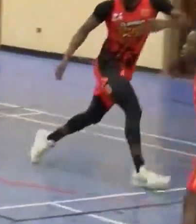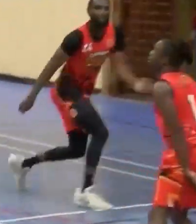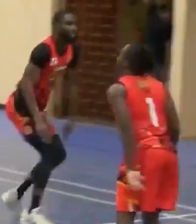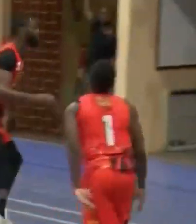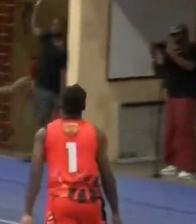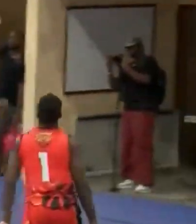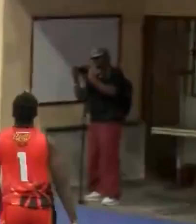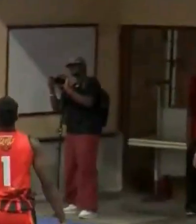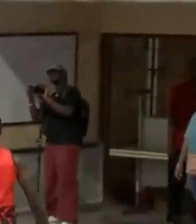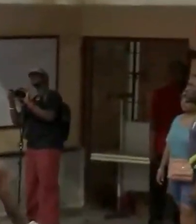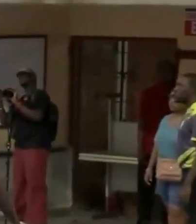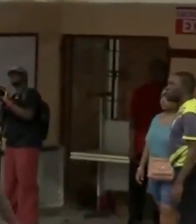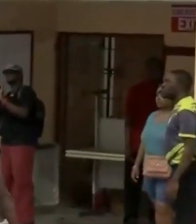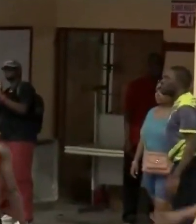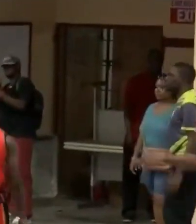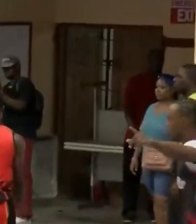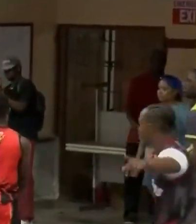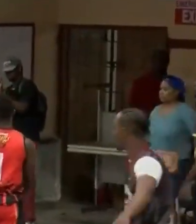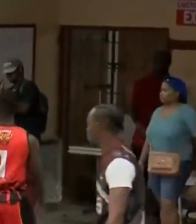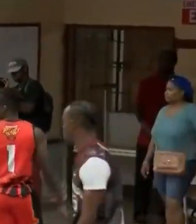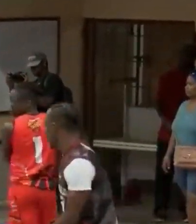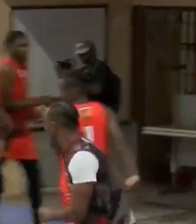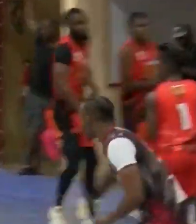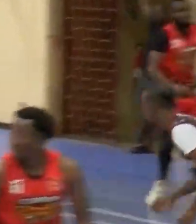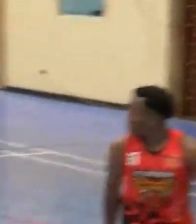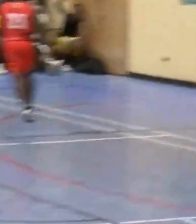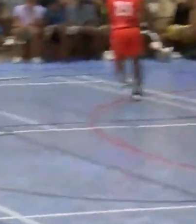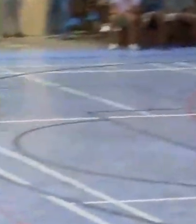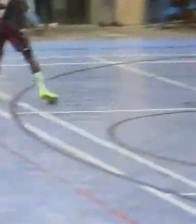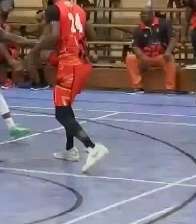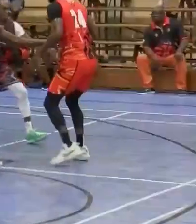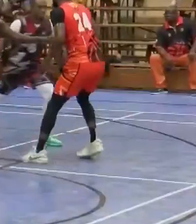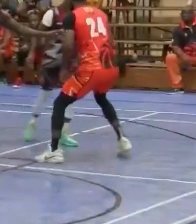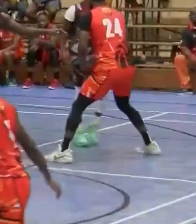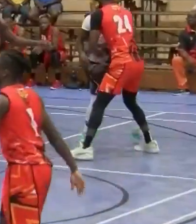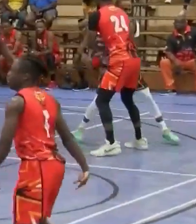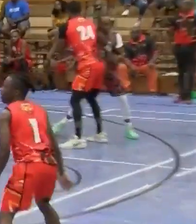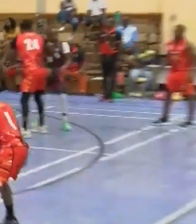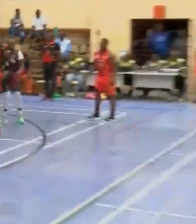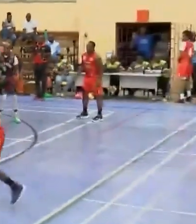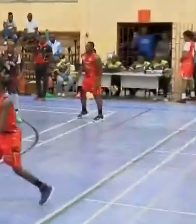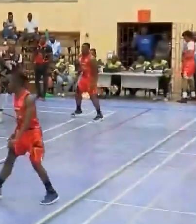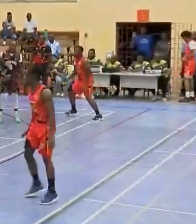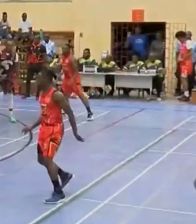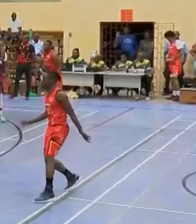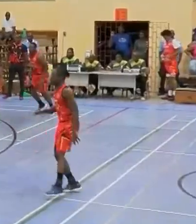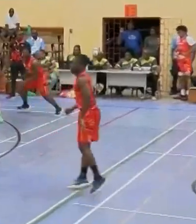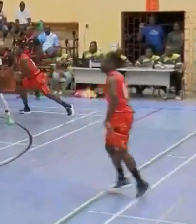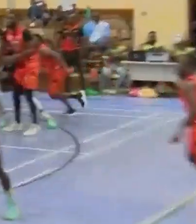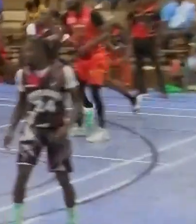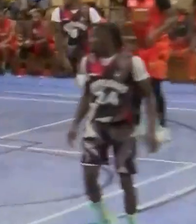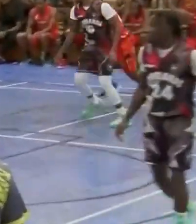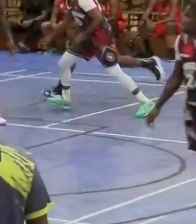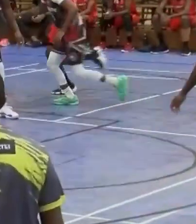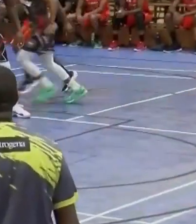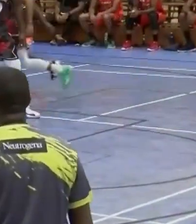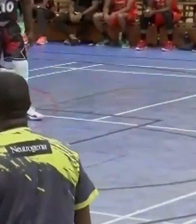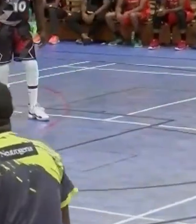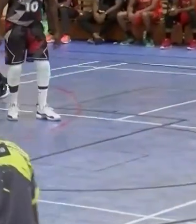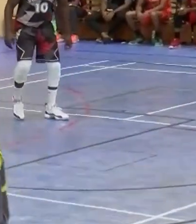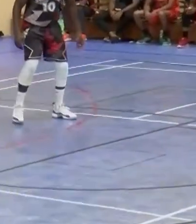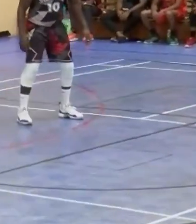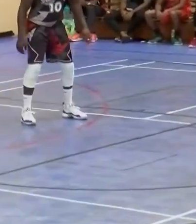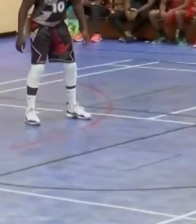he made 4 from 9 in his 16-point performance. Scoring threes was an area that Pinelands outshone